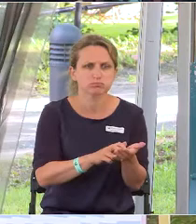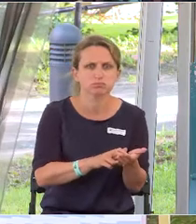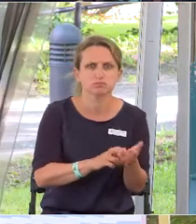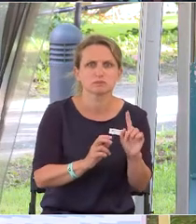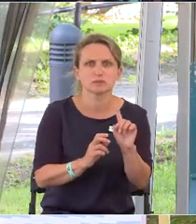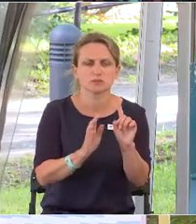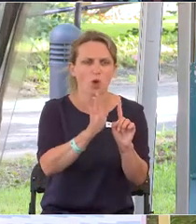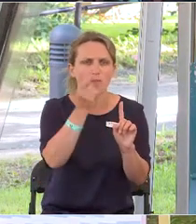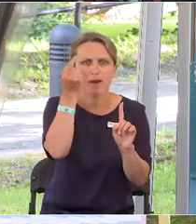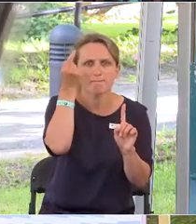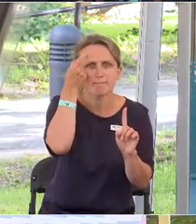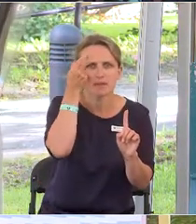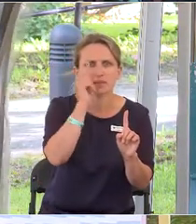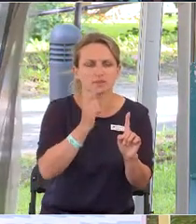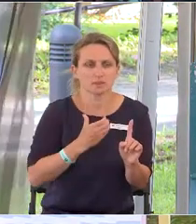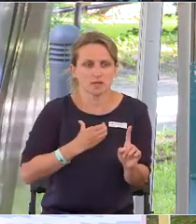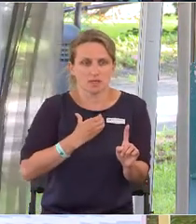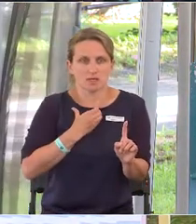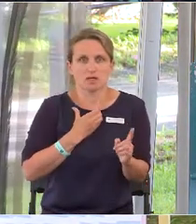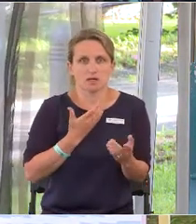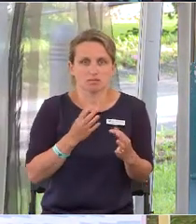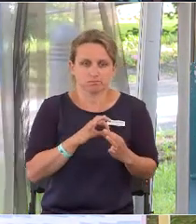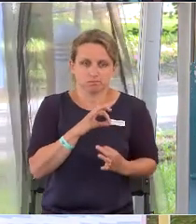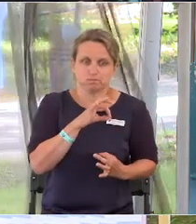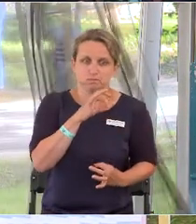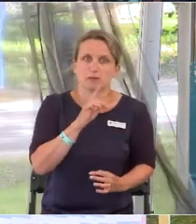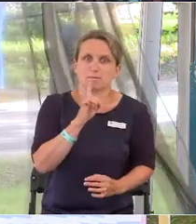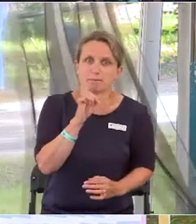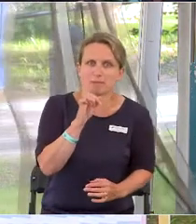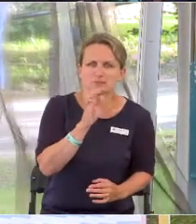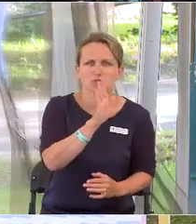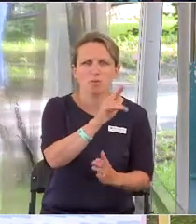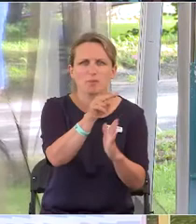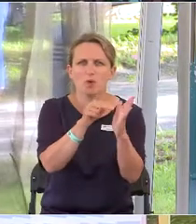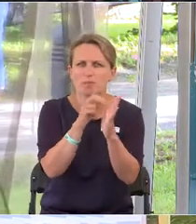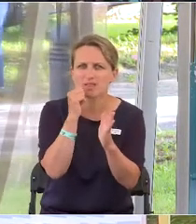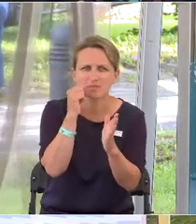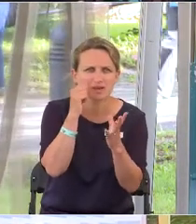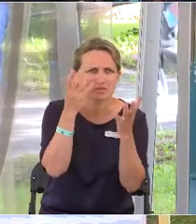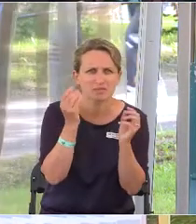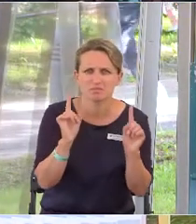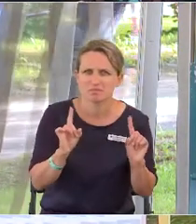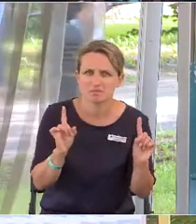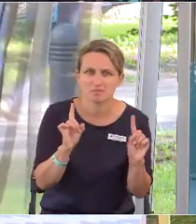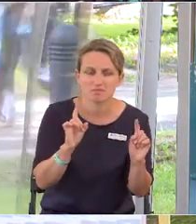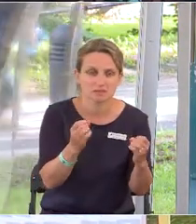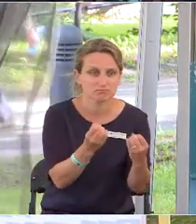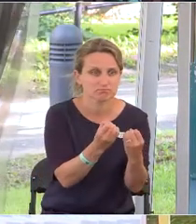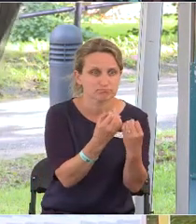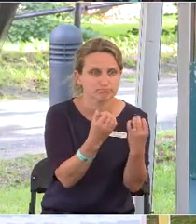their thoughts, their challenges that they face every day, you can actually, going